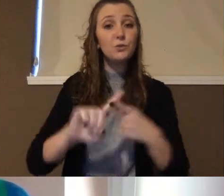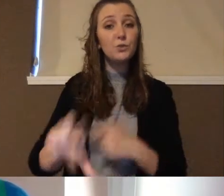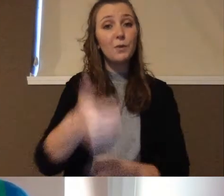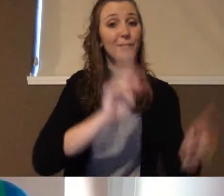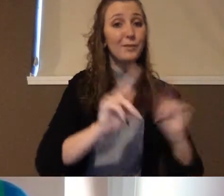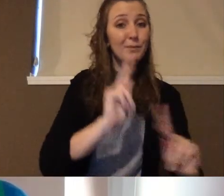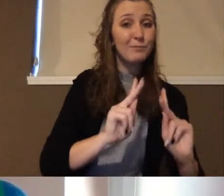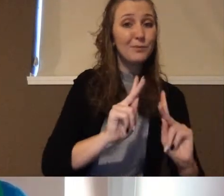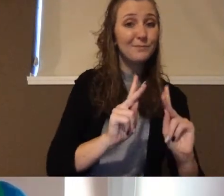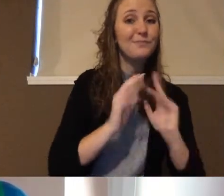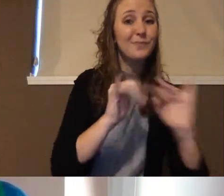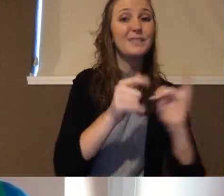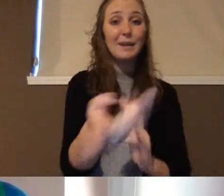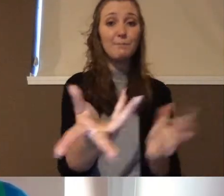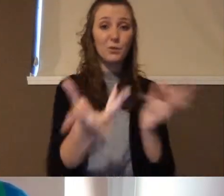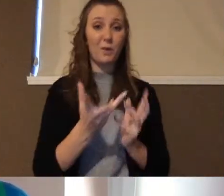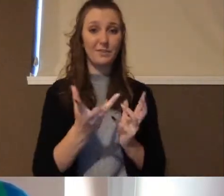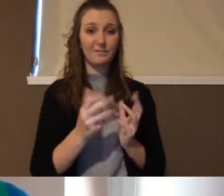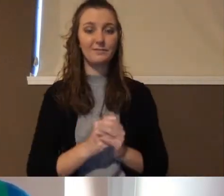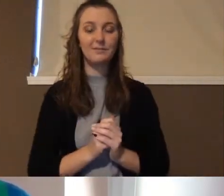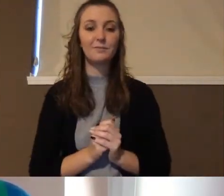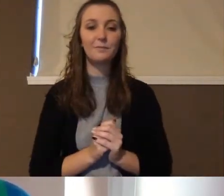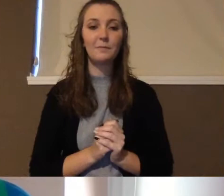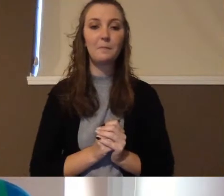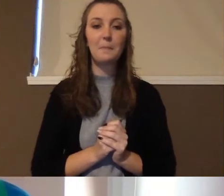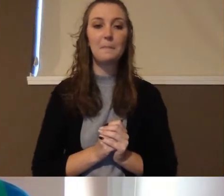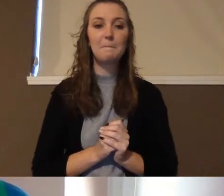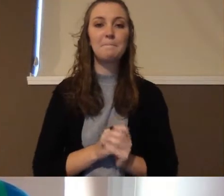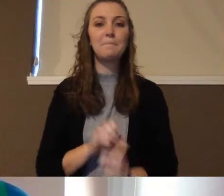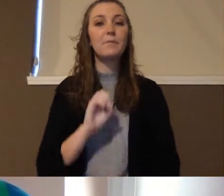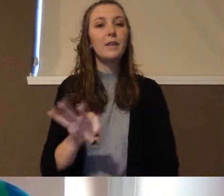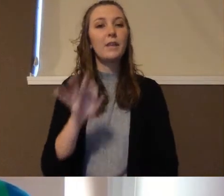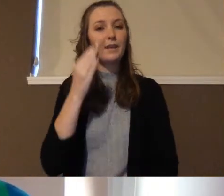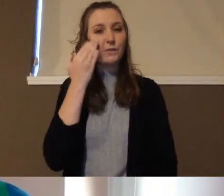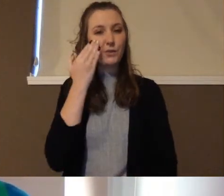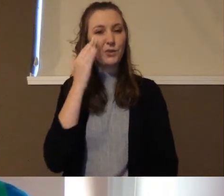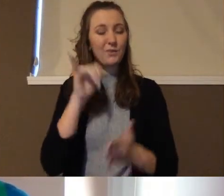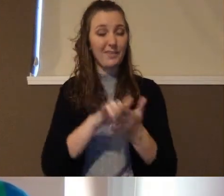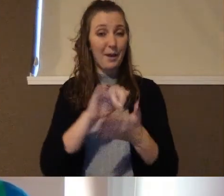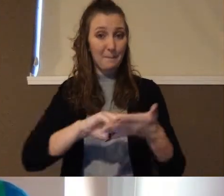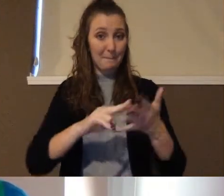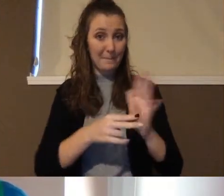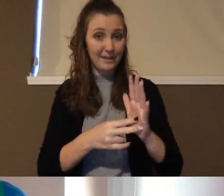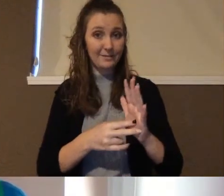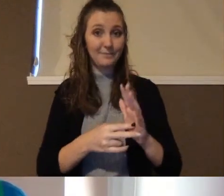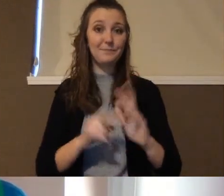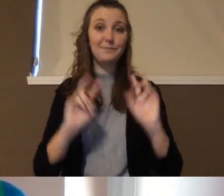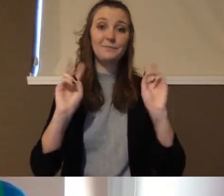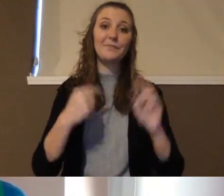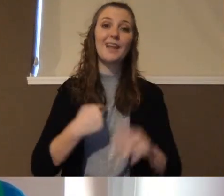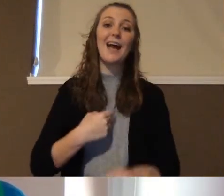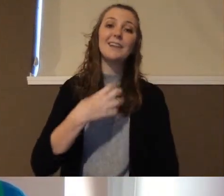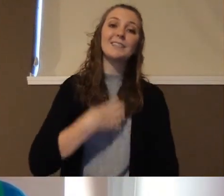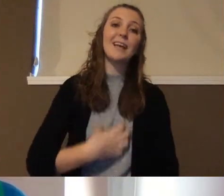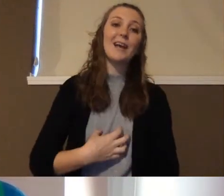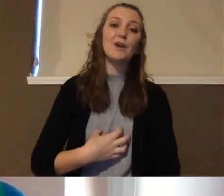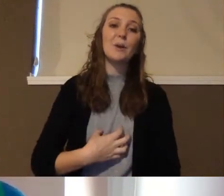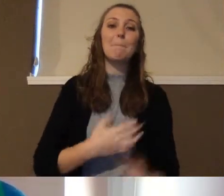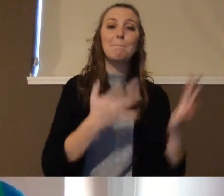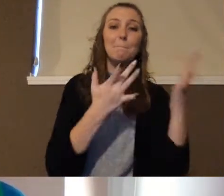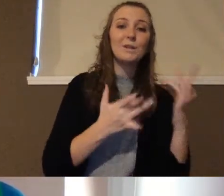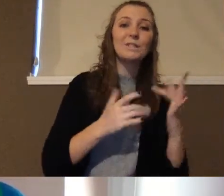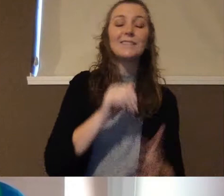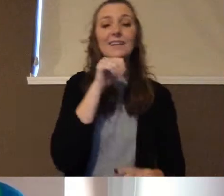If you had known what this means, I desire mercy and not sacrifice, you would not have condemned